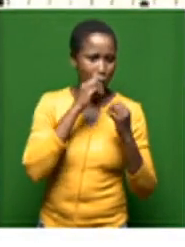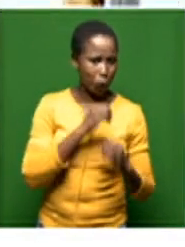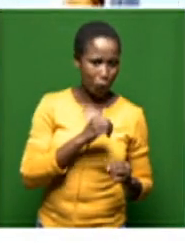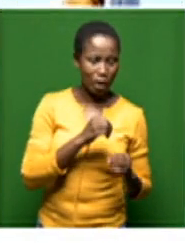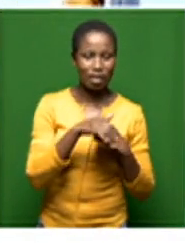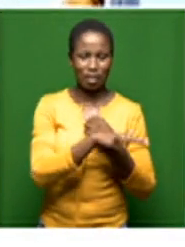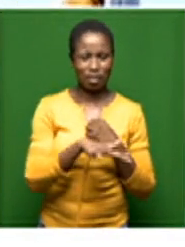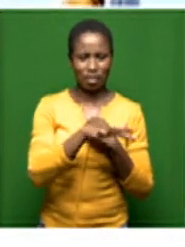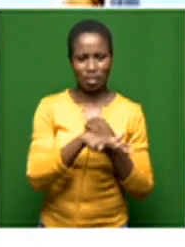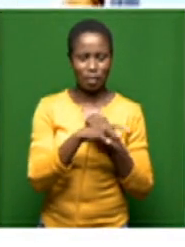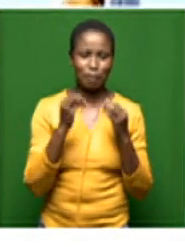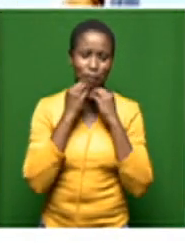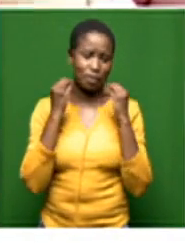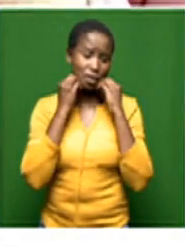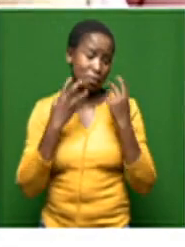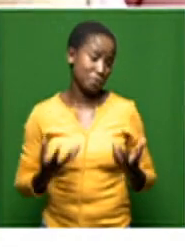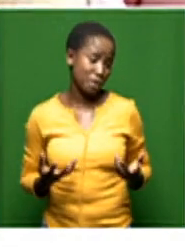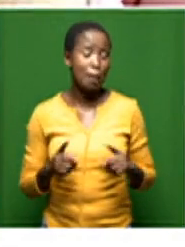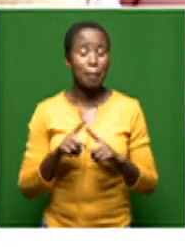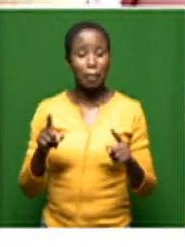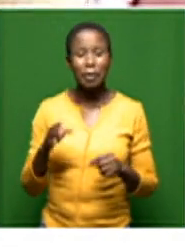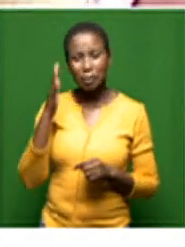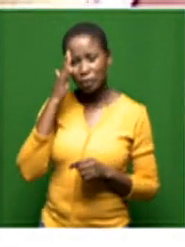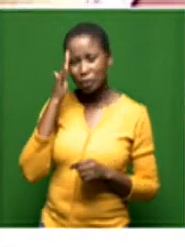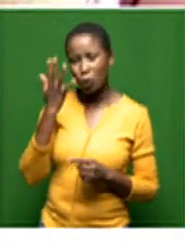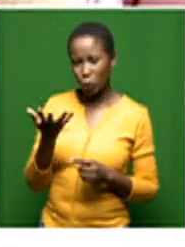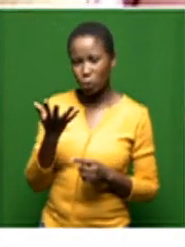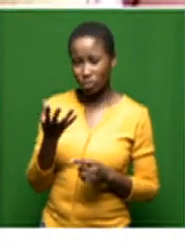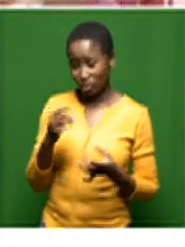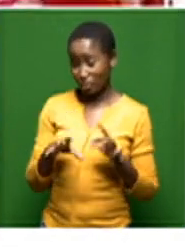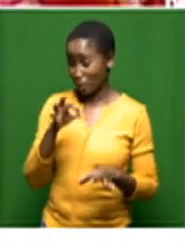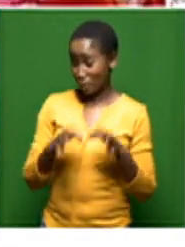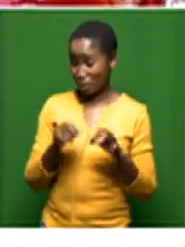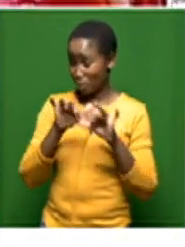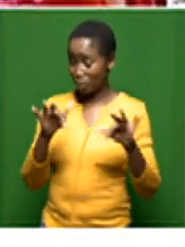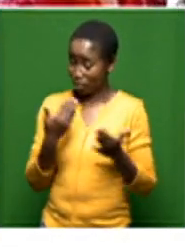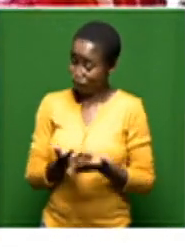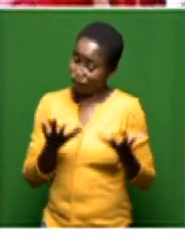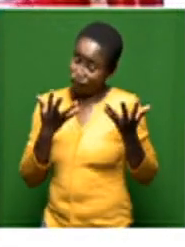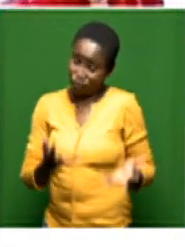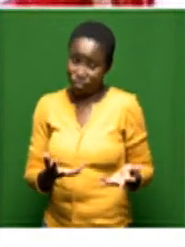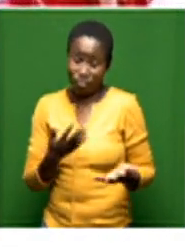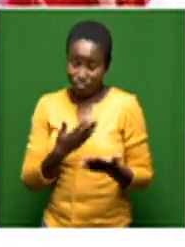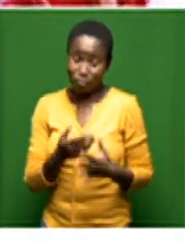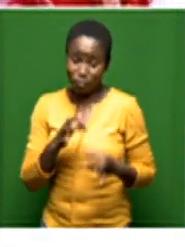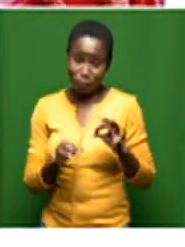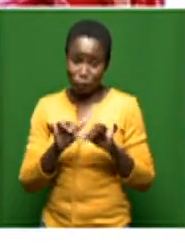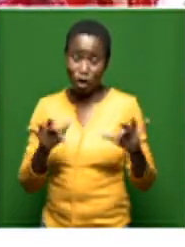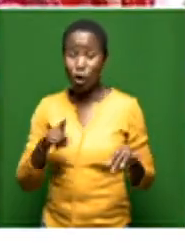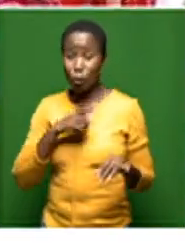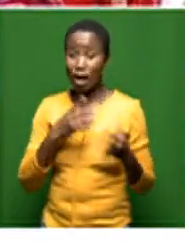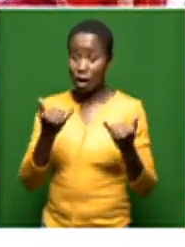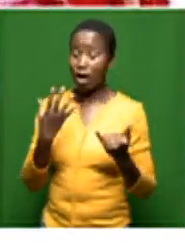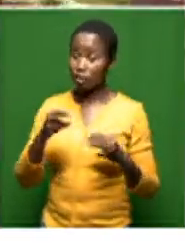assisting the area itself. And, you know, sometimes politicians can be politicians. We are dealing with a huge crisis